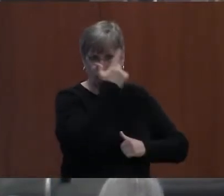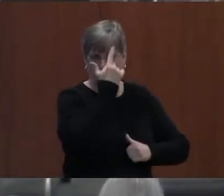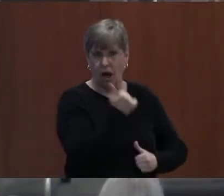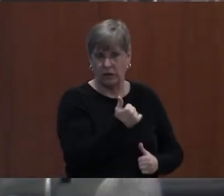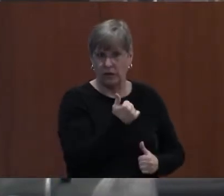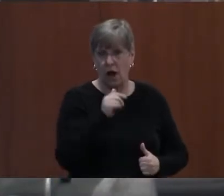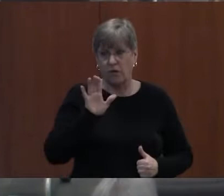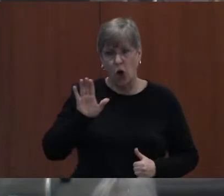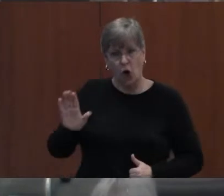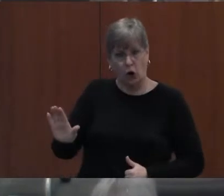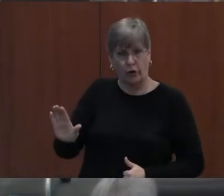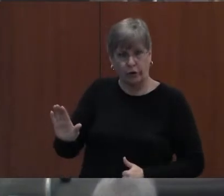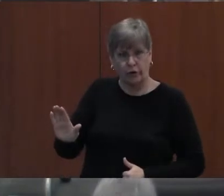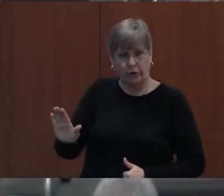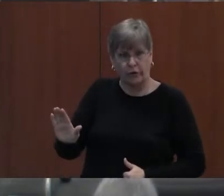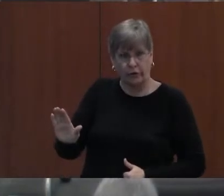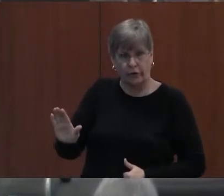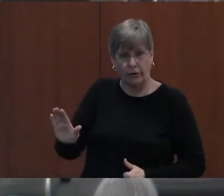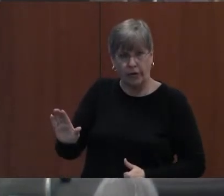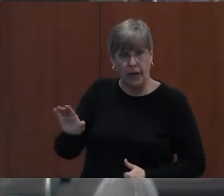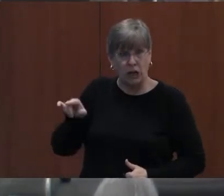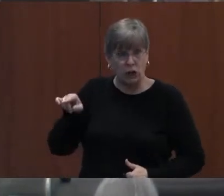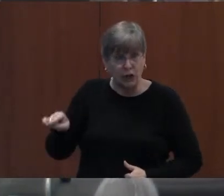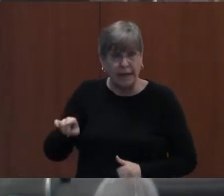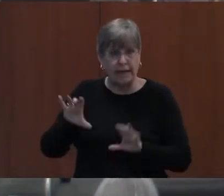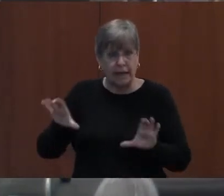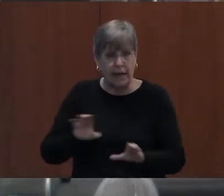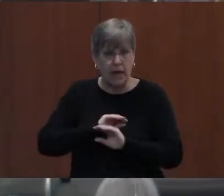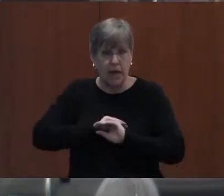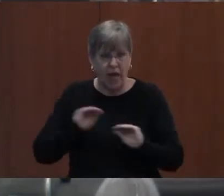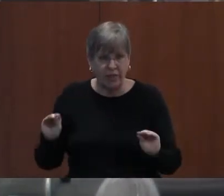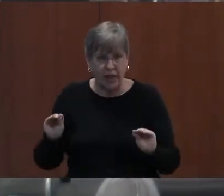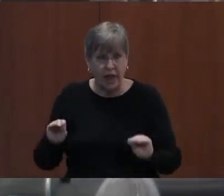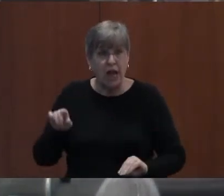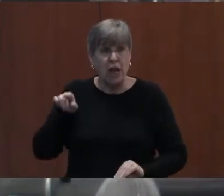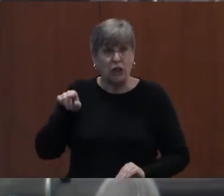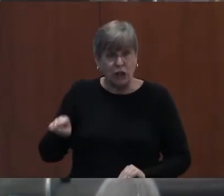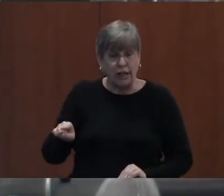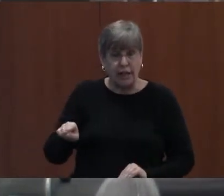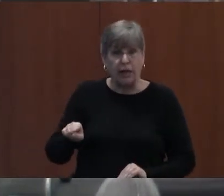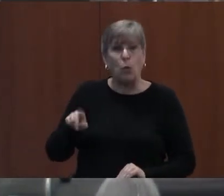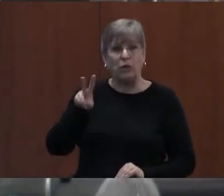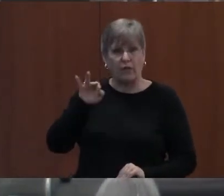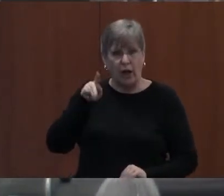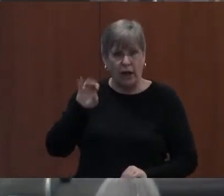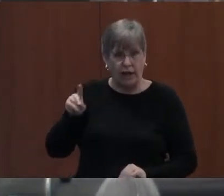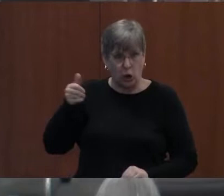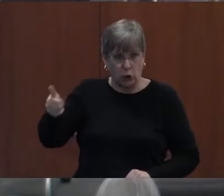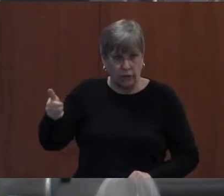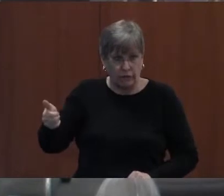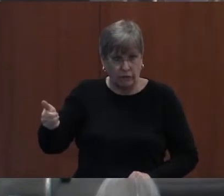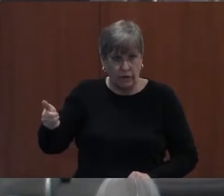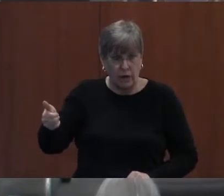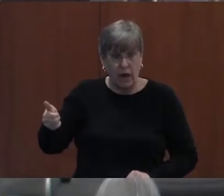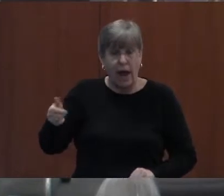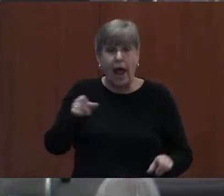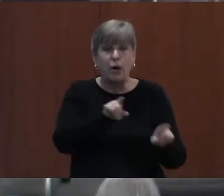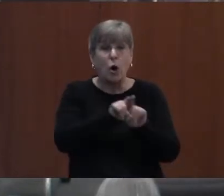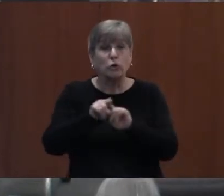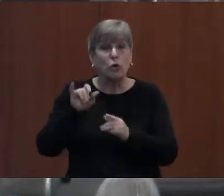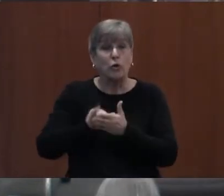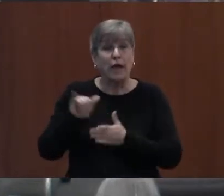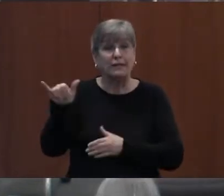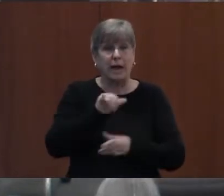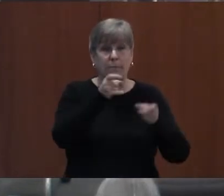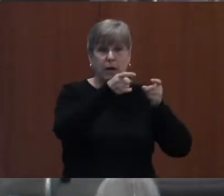of her. She did nothing. She was violated. And on top of that, that very